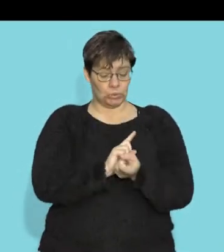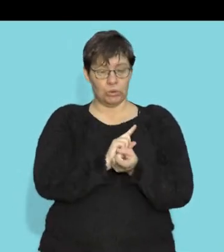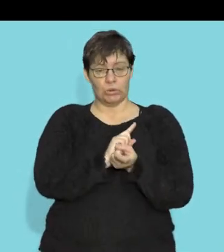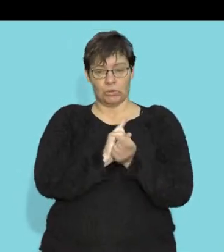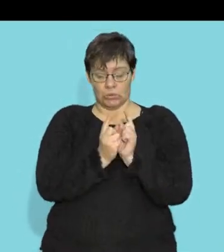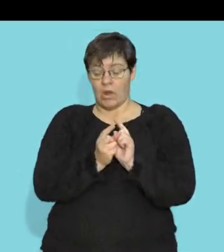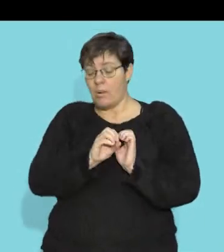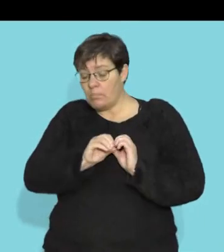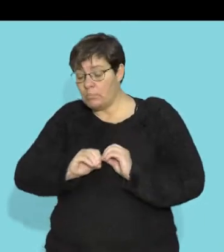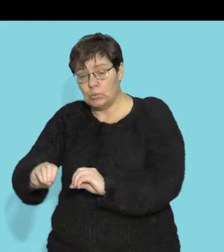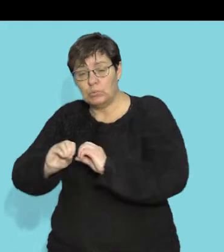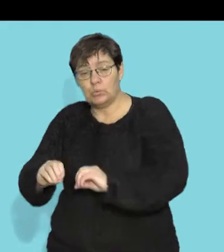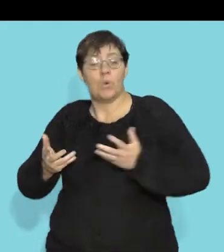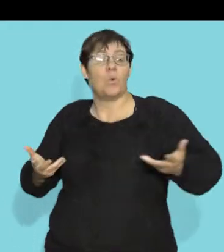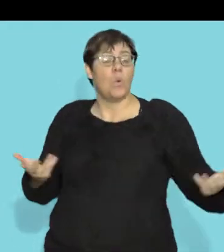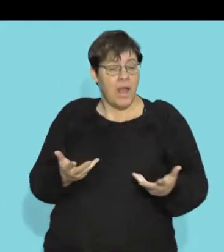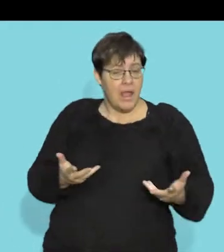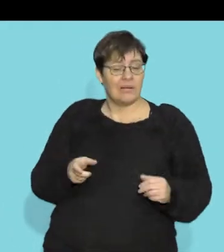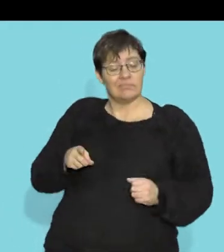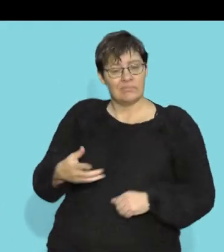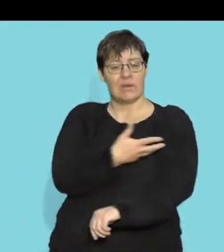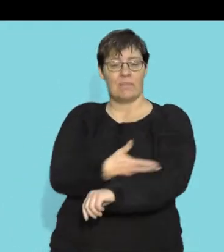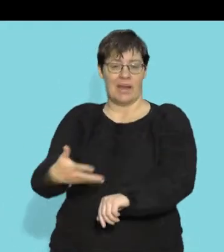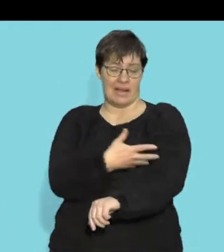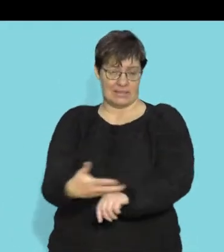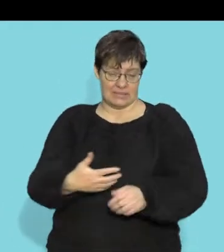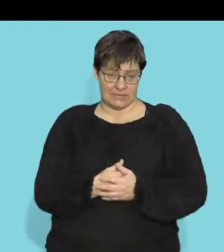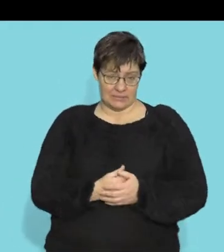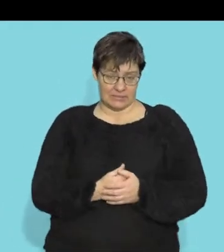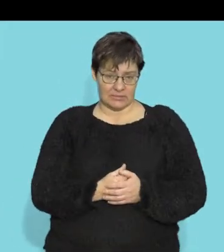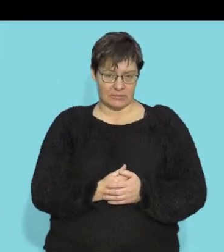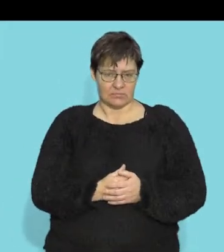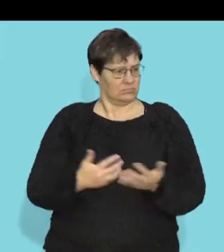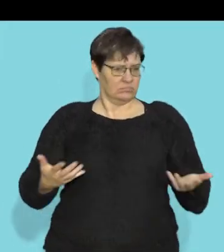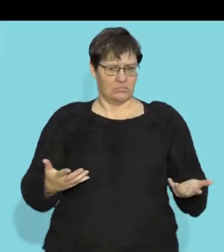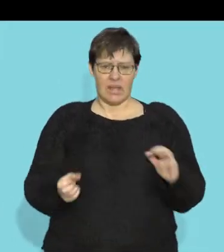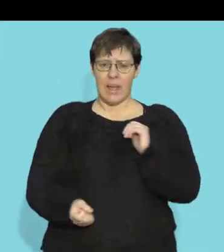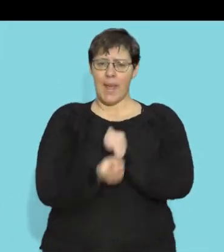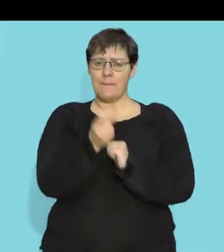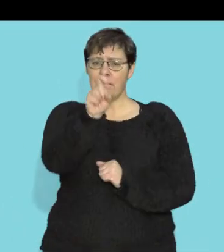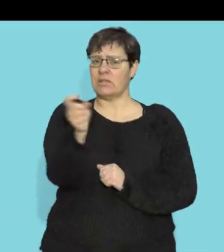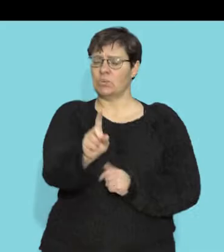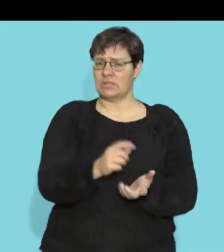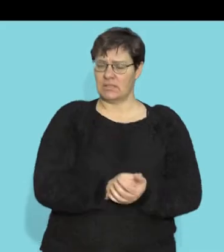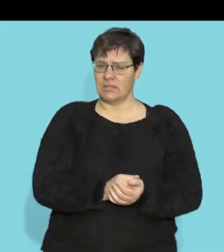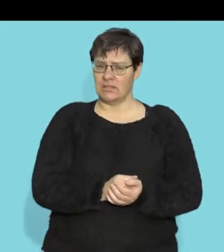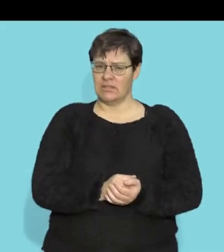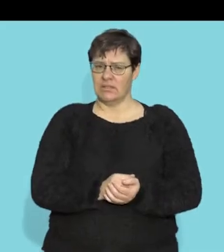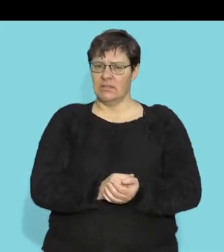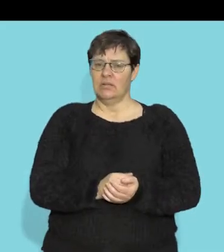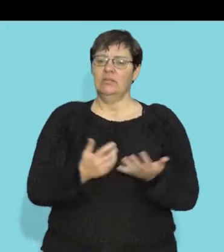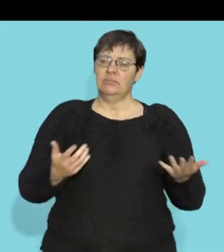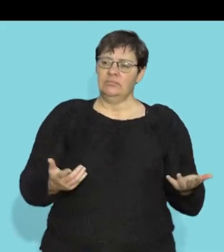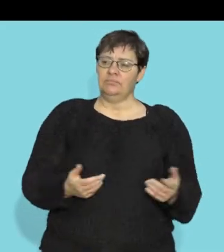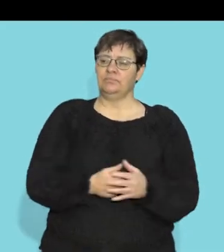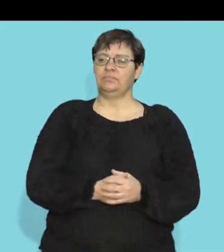blood. Okay, now when we have a look at this concept, what has to happen is that if I have got, I'm going to draw